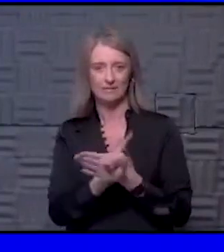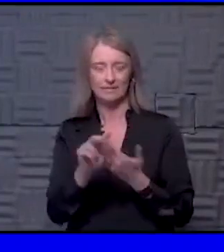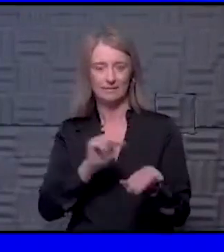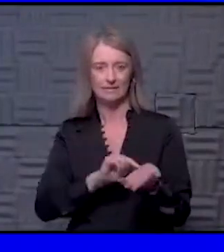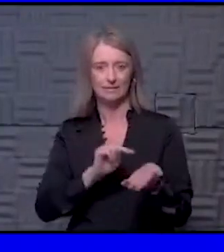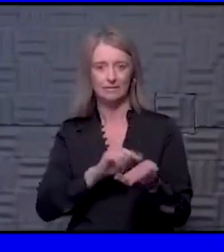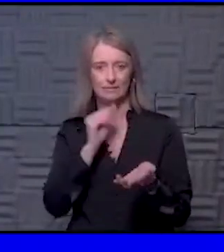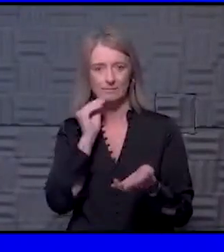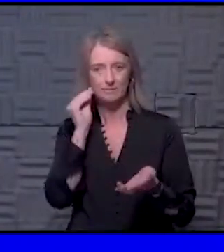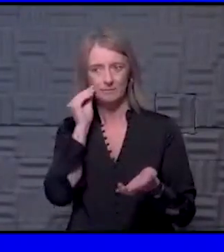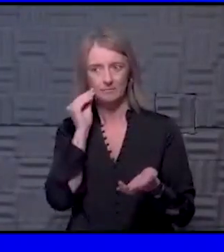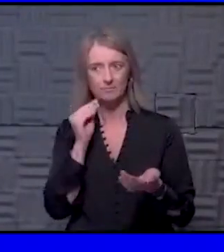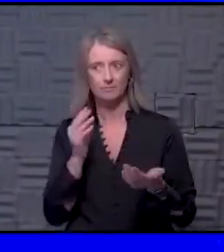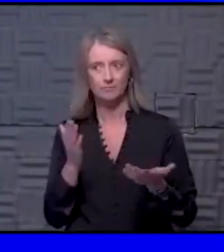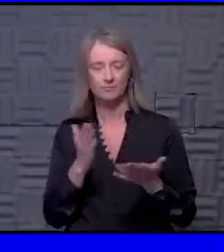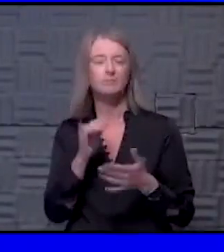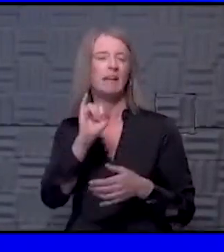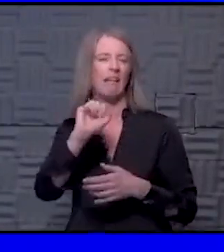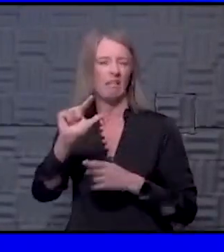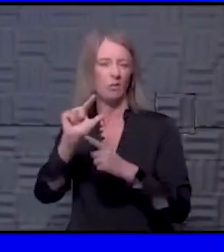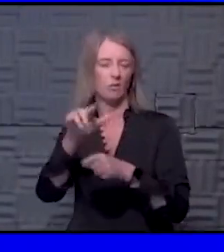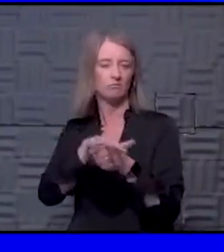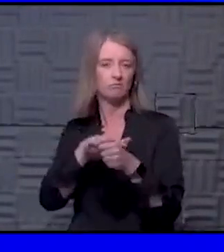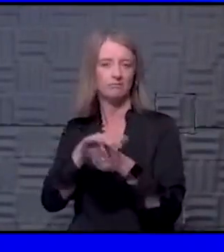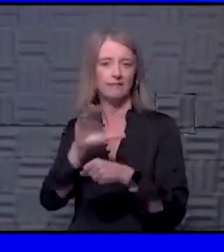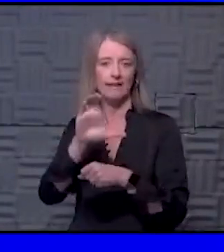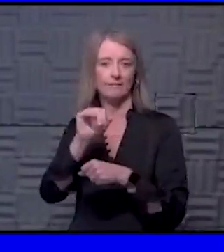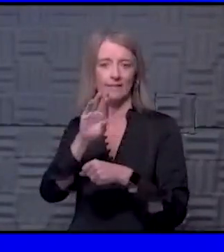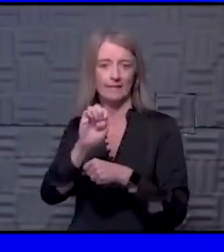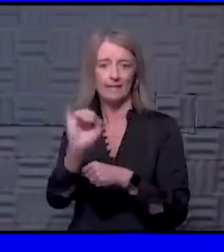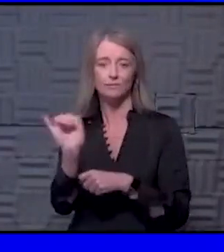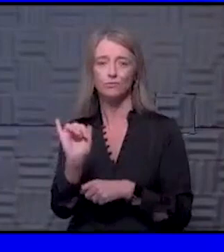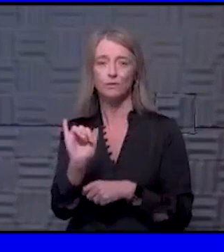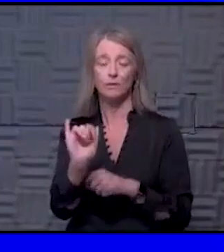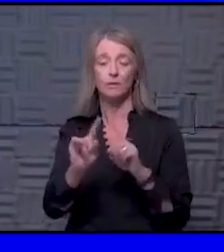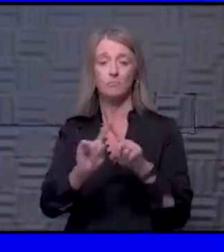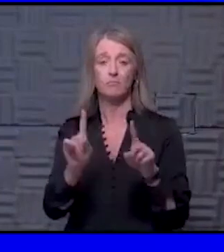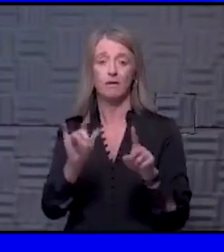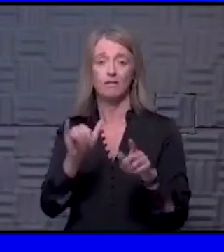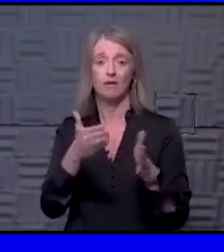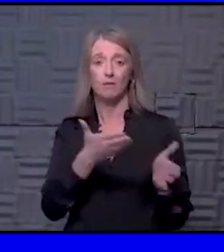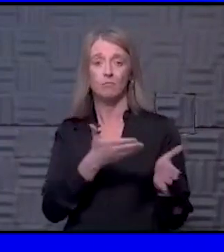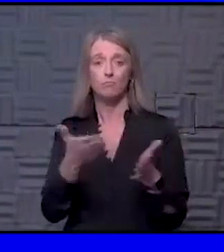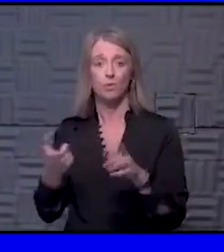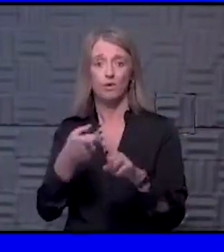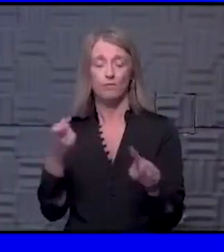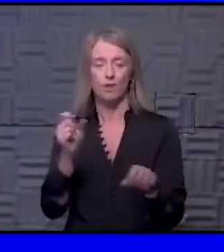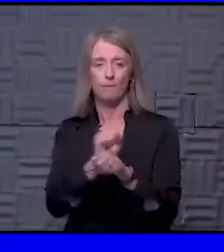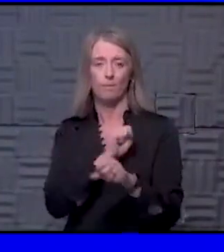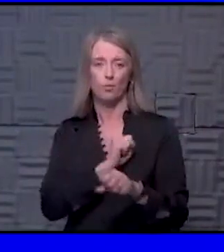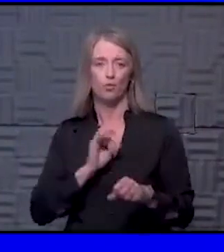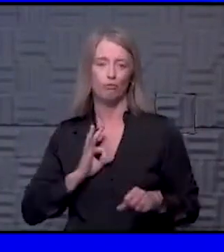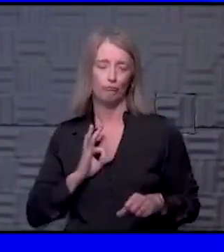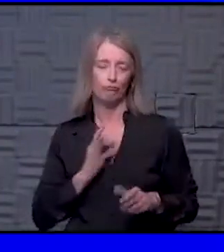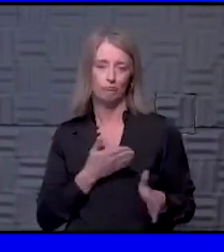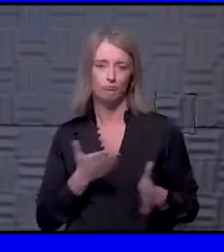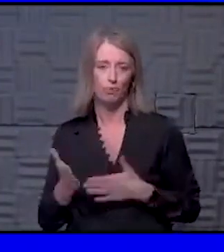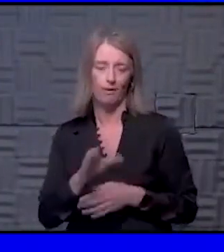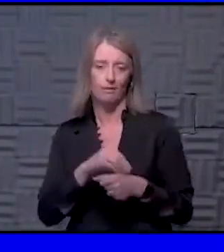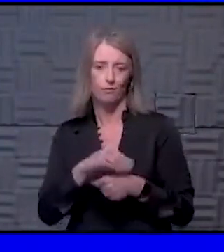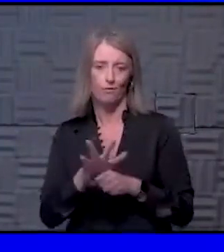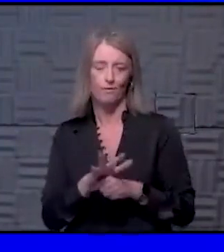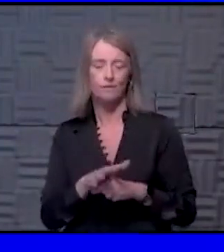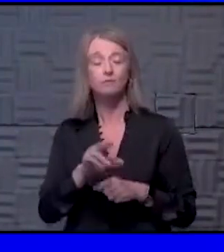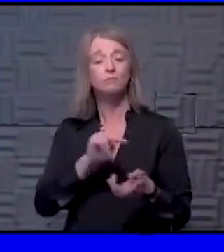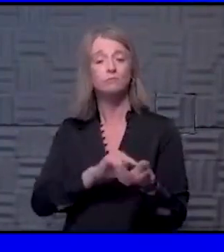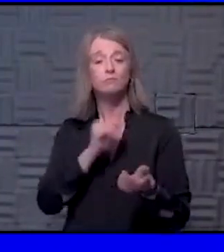nursing facility not in here, up in Illinois, and they had a case as well. But that was brought in by a worker. So for the most part, yes,